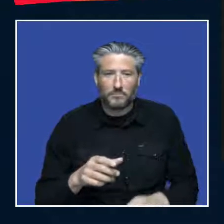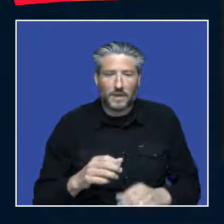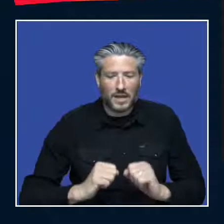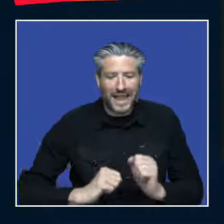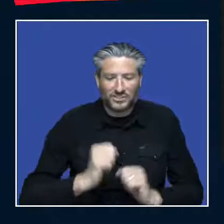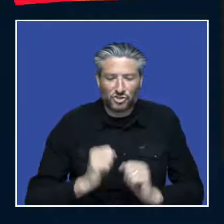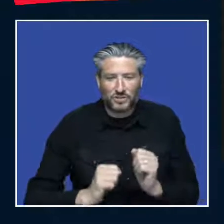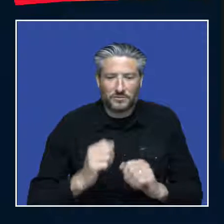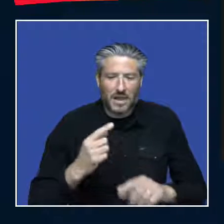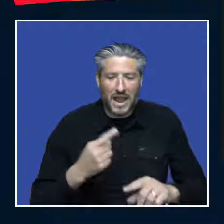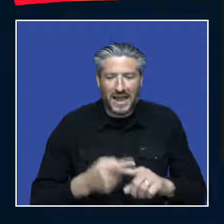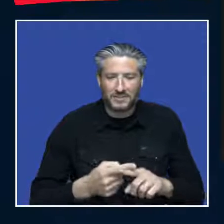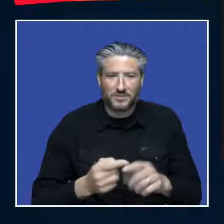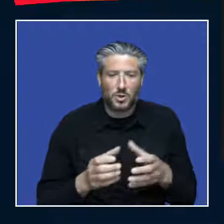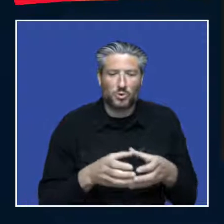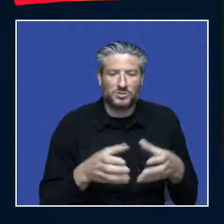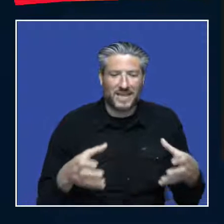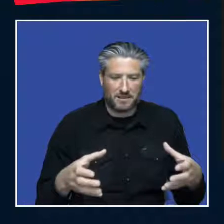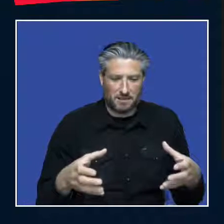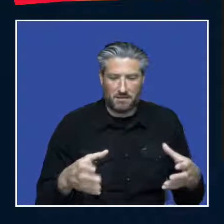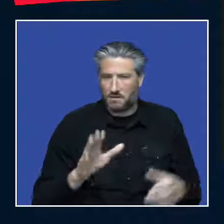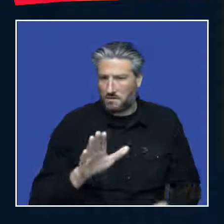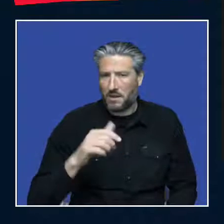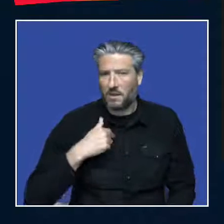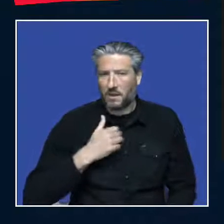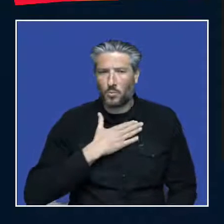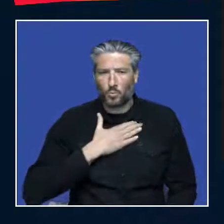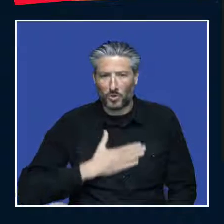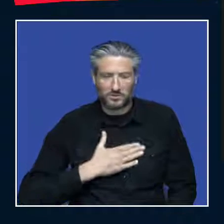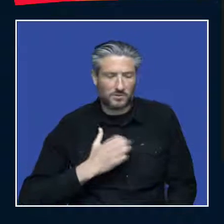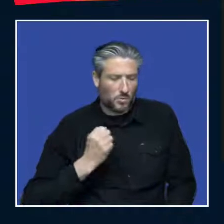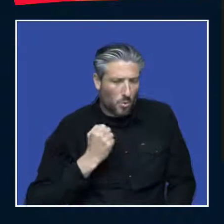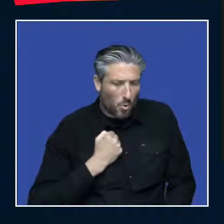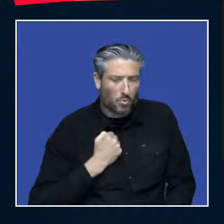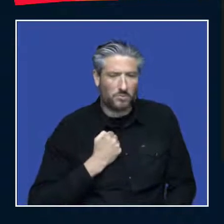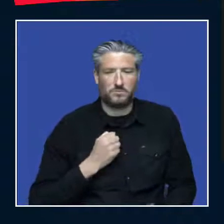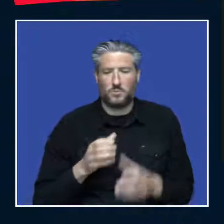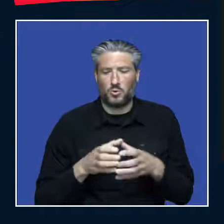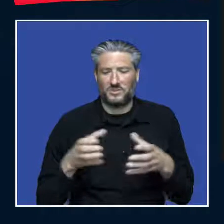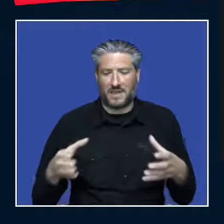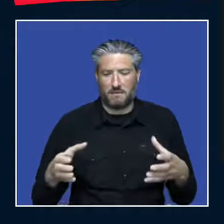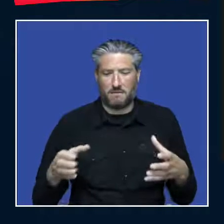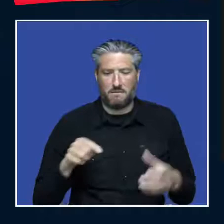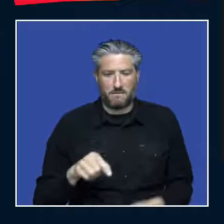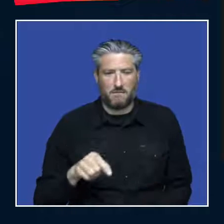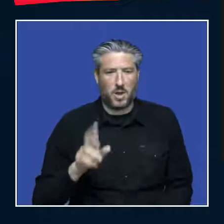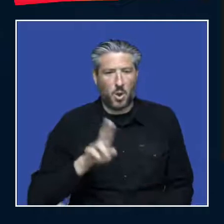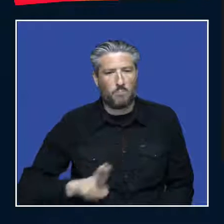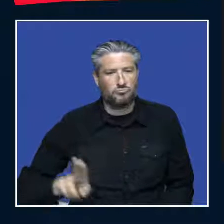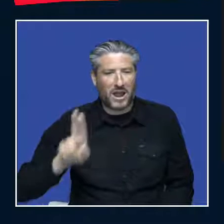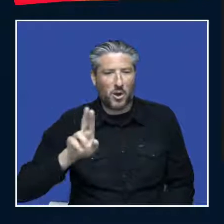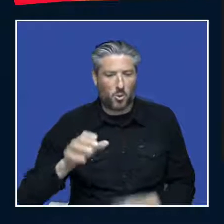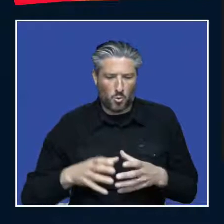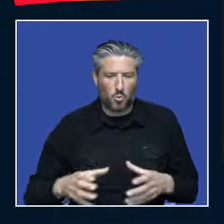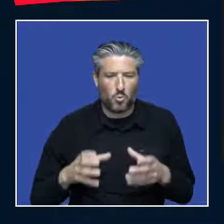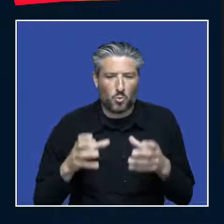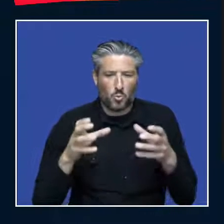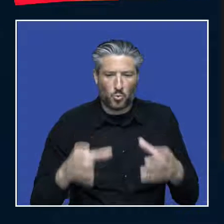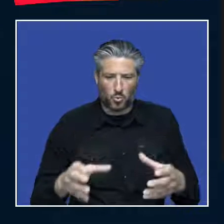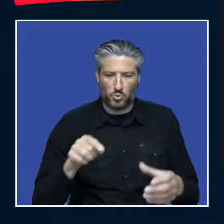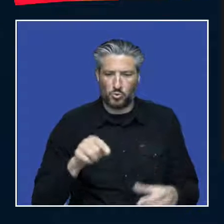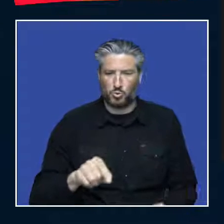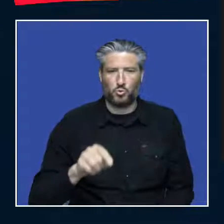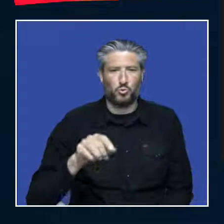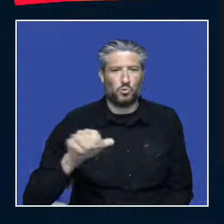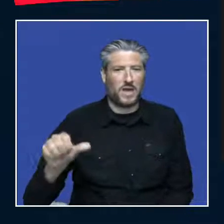see this one. But I want to use my container, right? I want to deploy the Umbraco container on Azure. So here I only have the